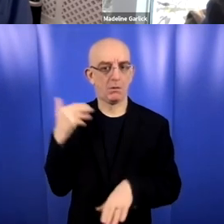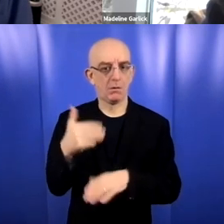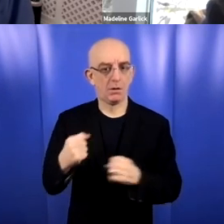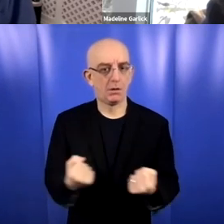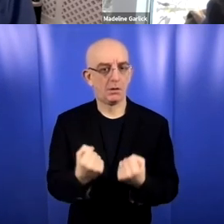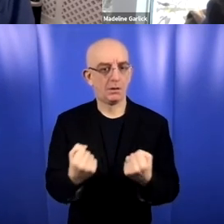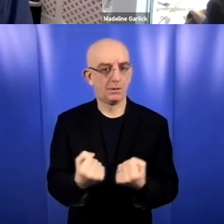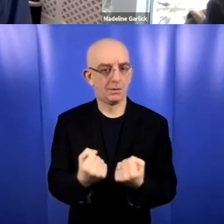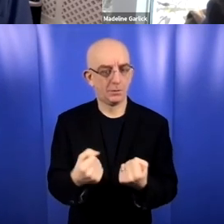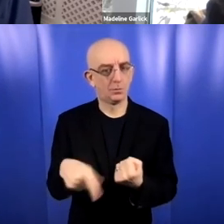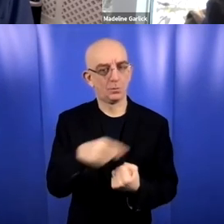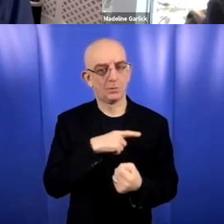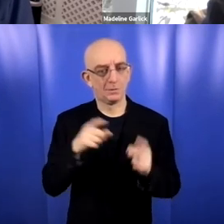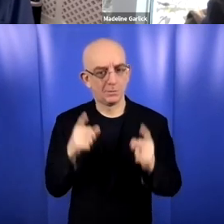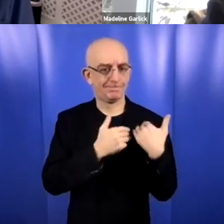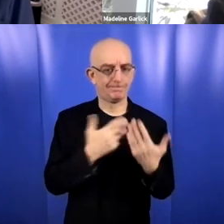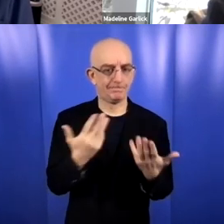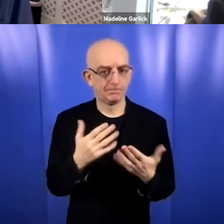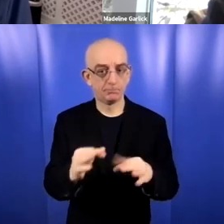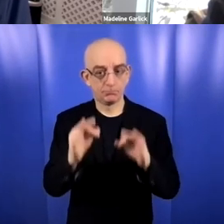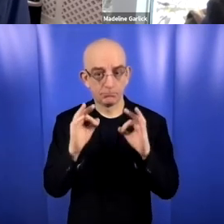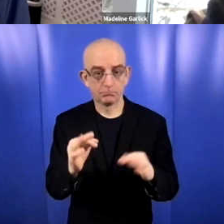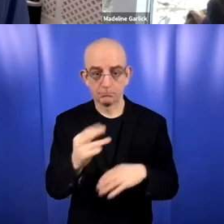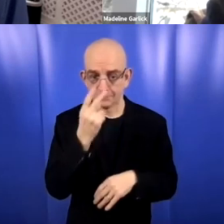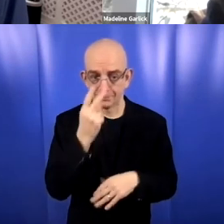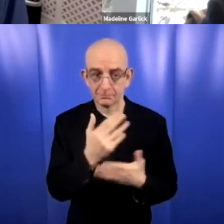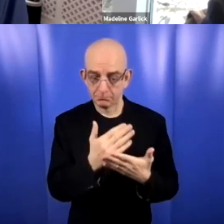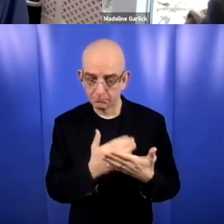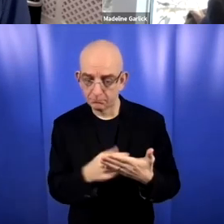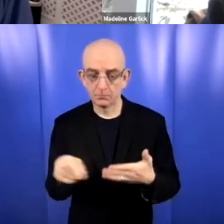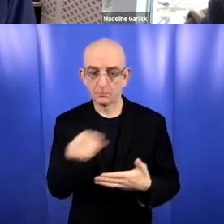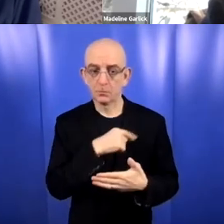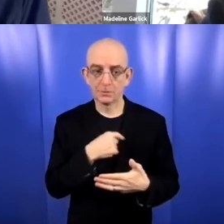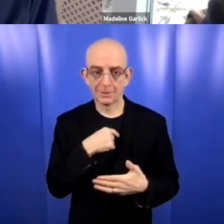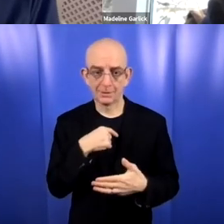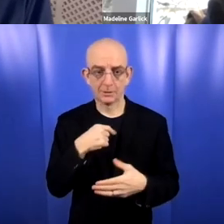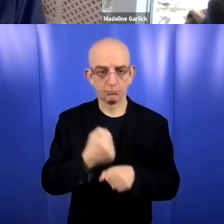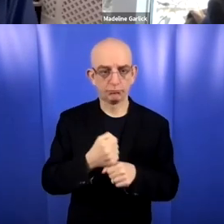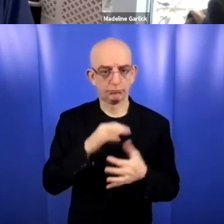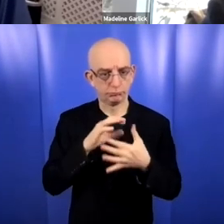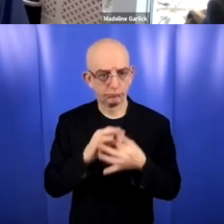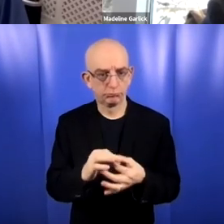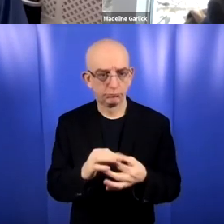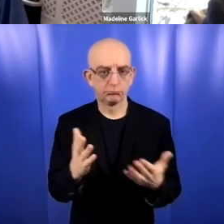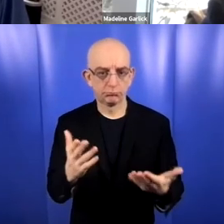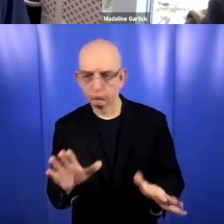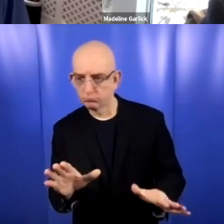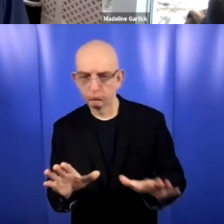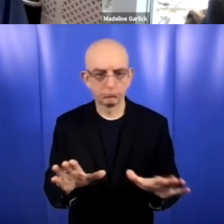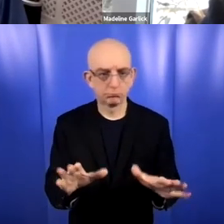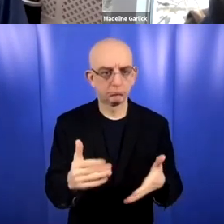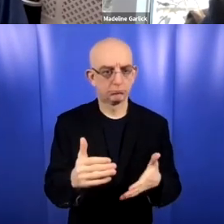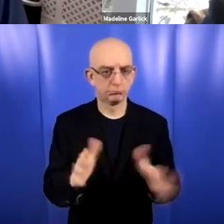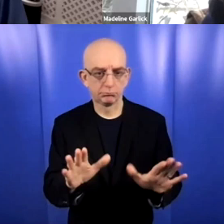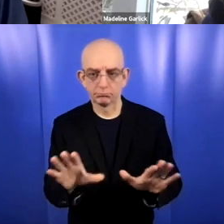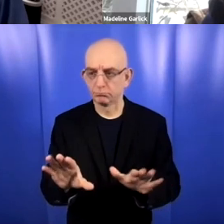seriously global warming, okay, we take seriously the need that